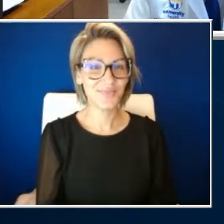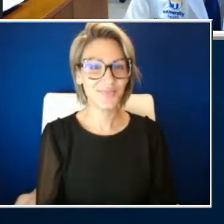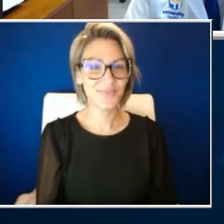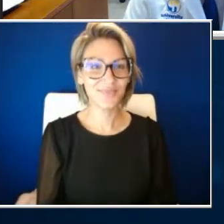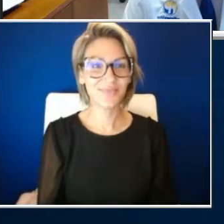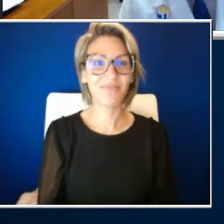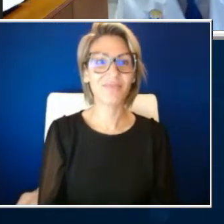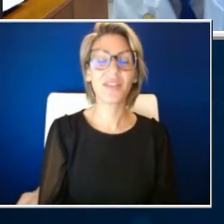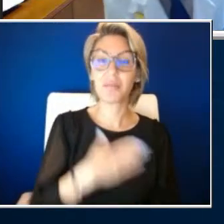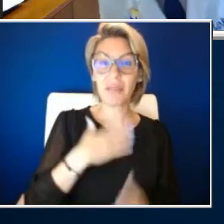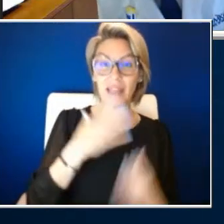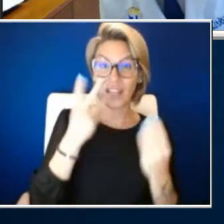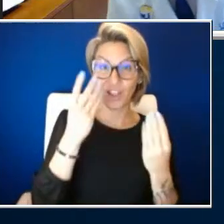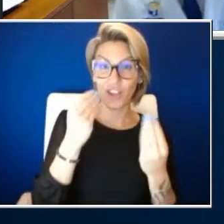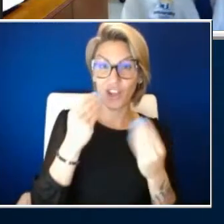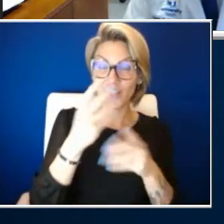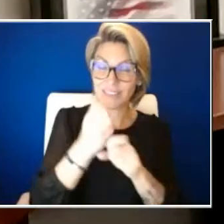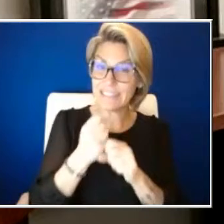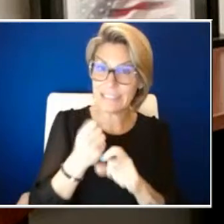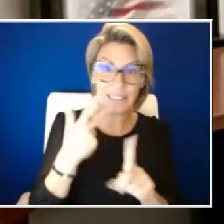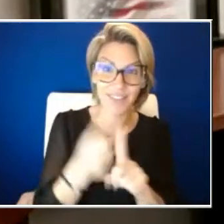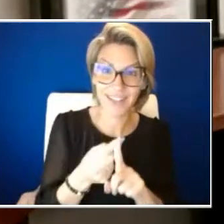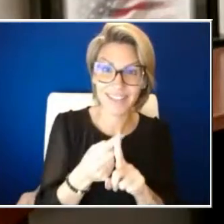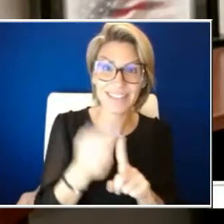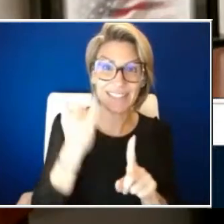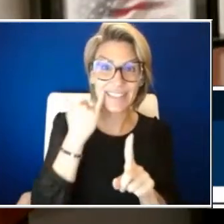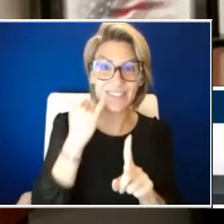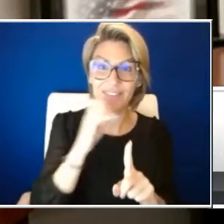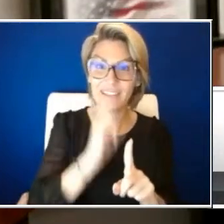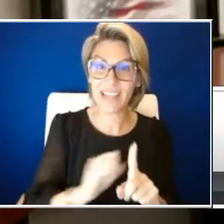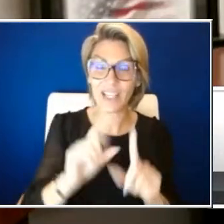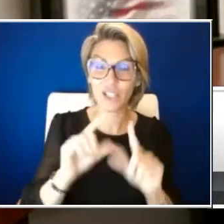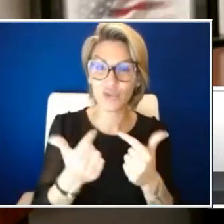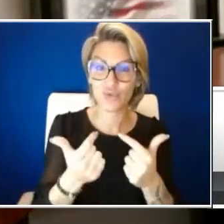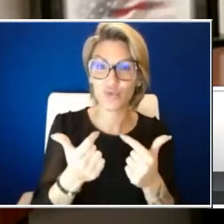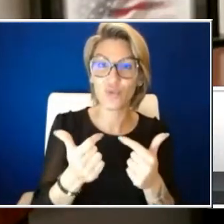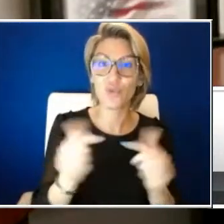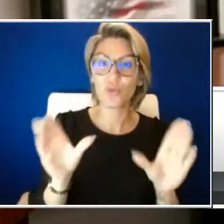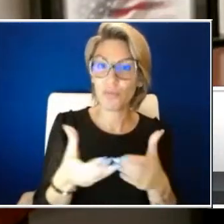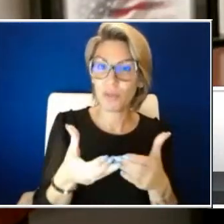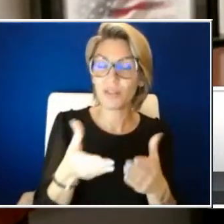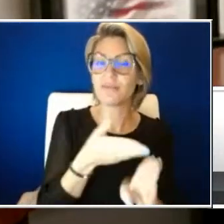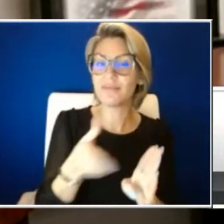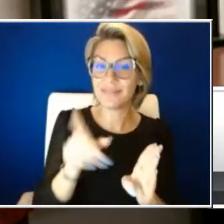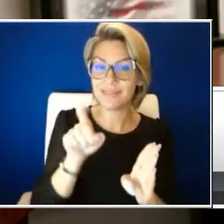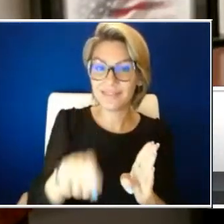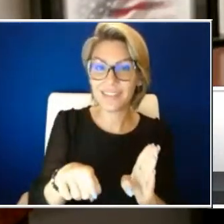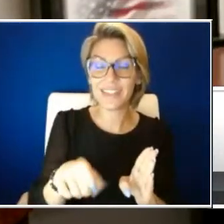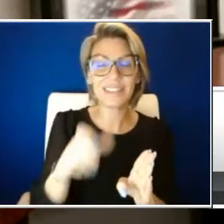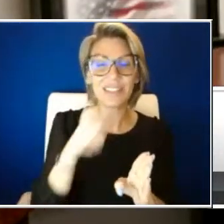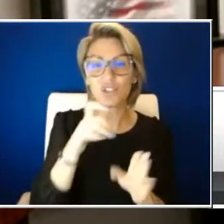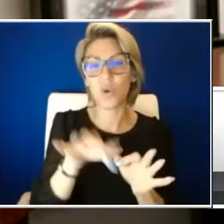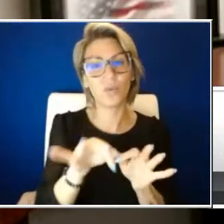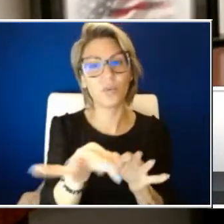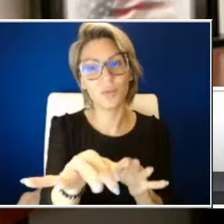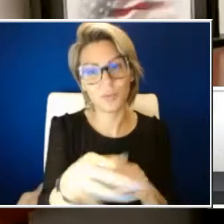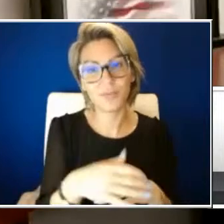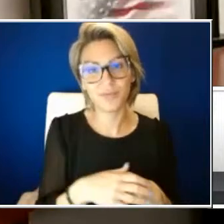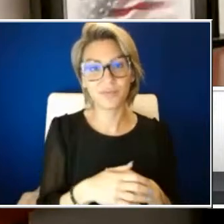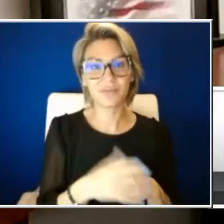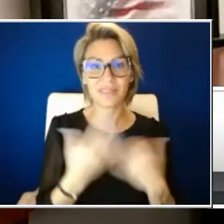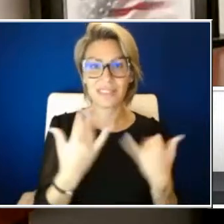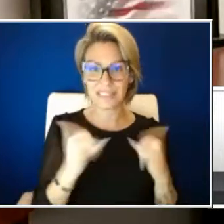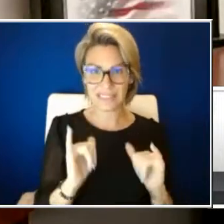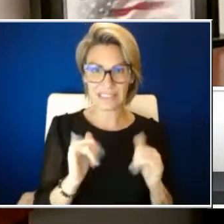My thoughts are get the vaccines if you're in the age group that's indicated to get them, and don't delay. I'm still getting a ton